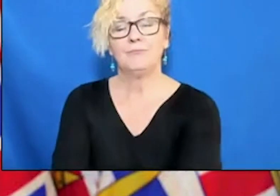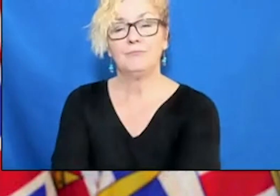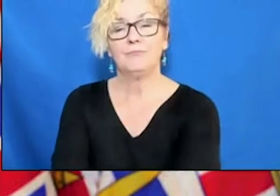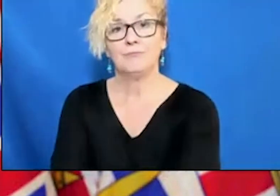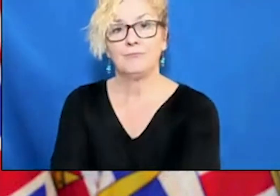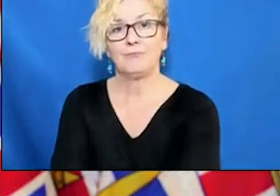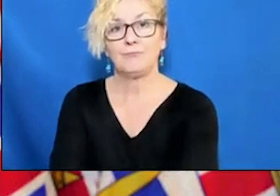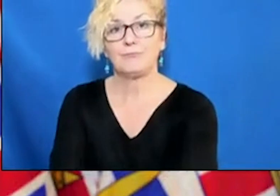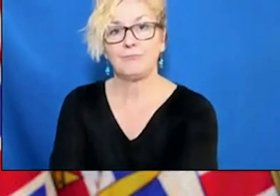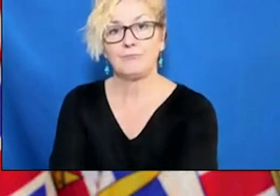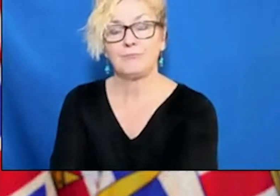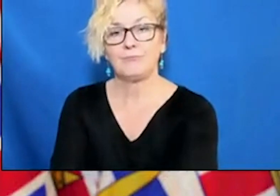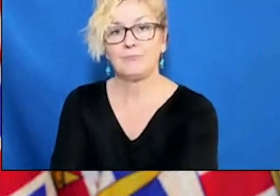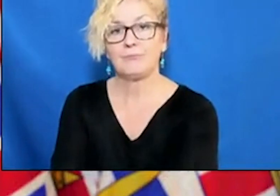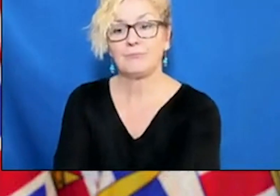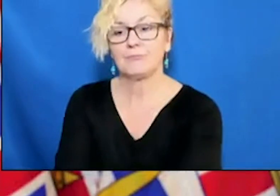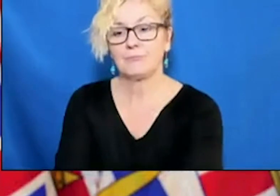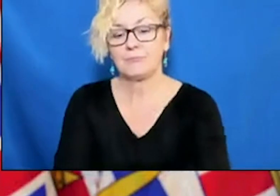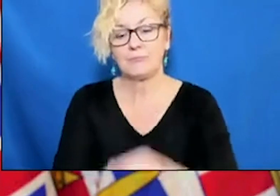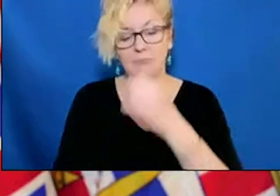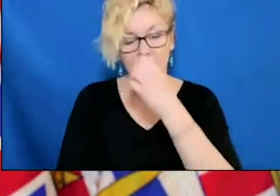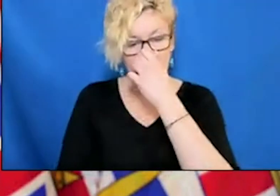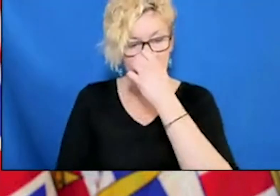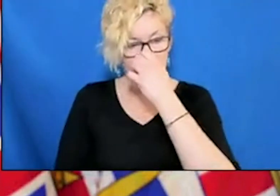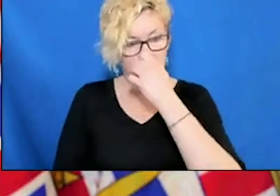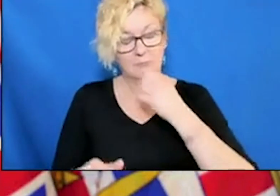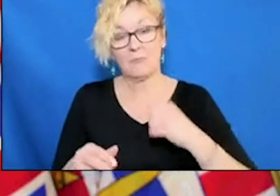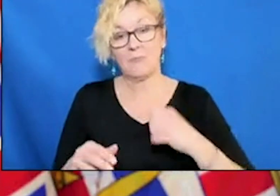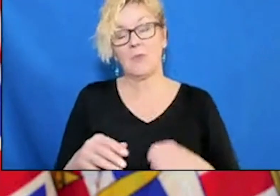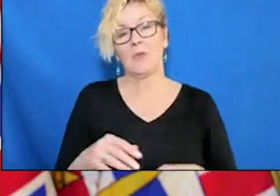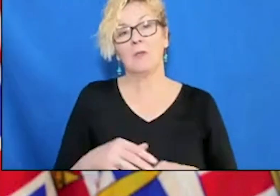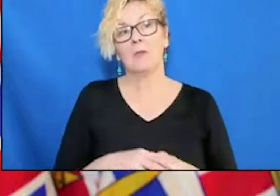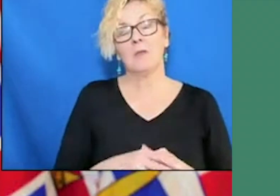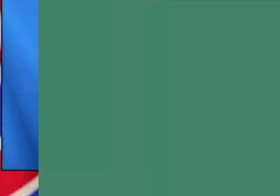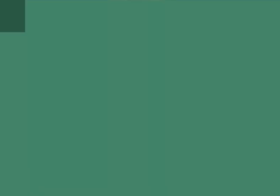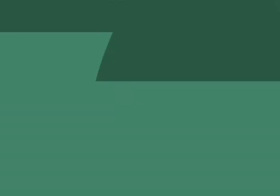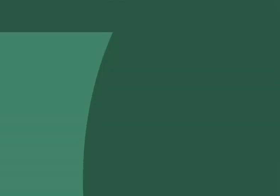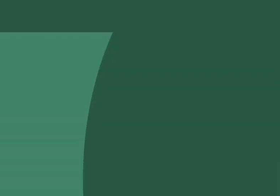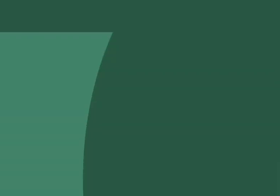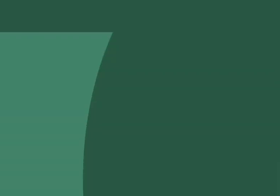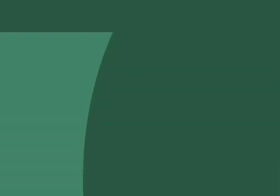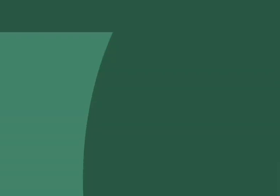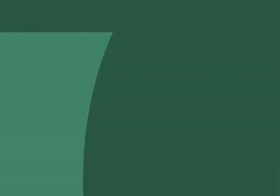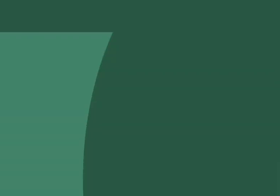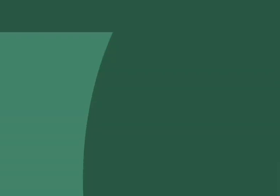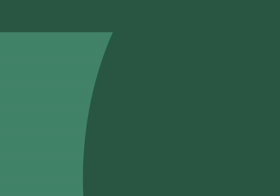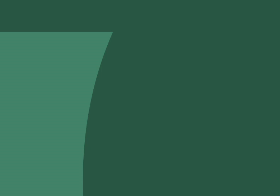transmission chains right now are part of that as well.